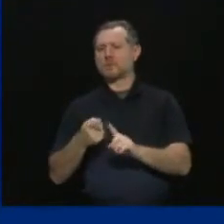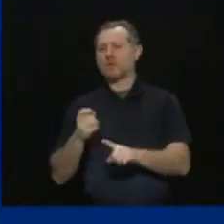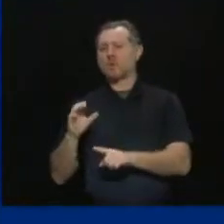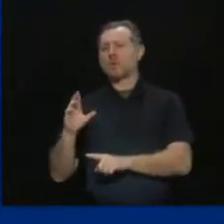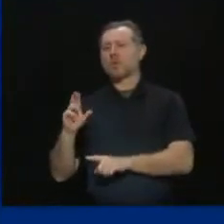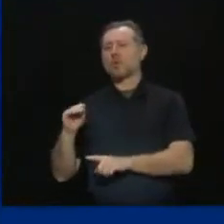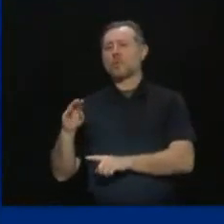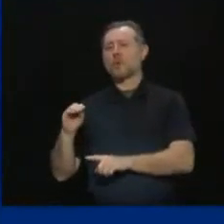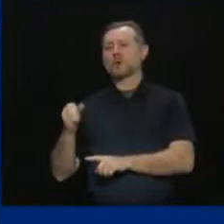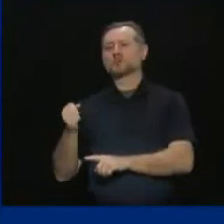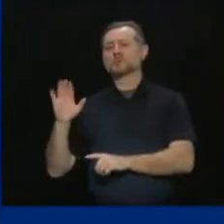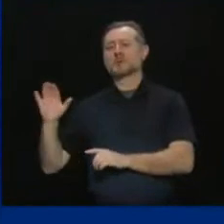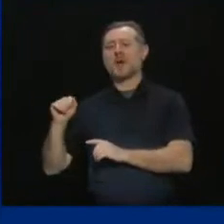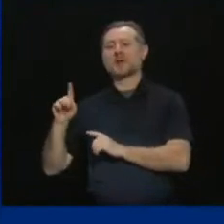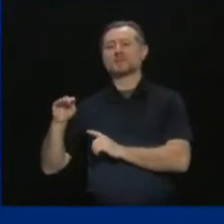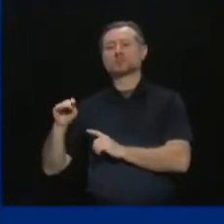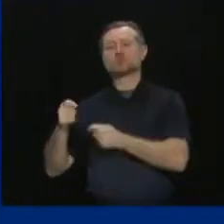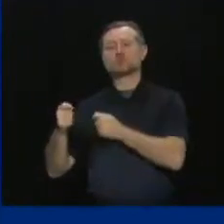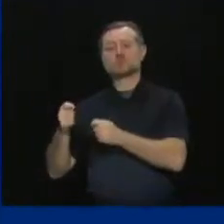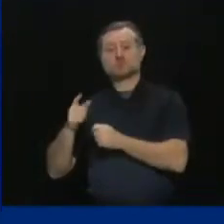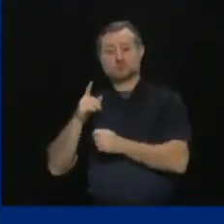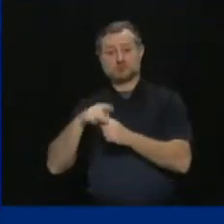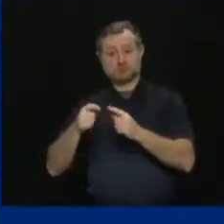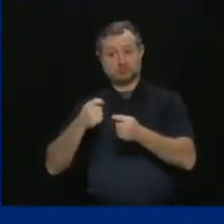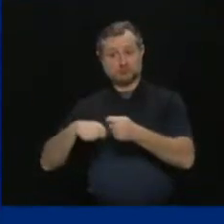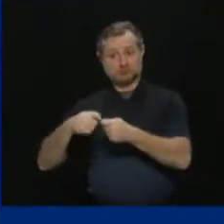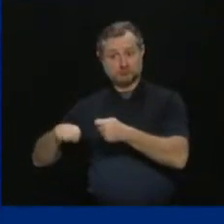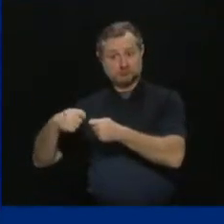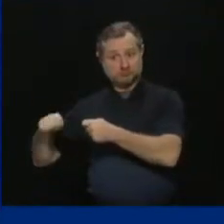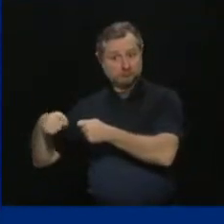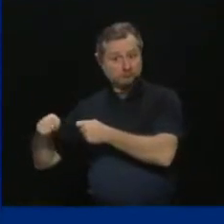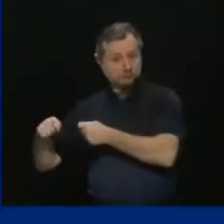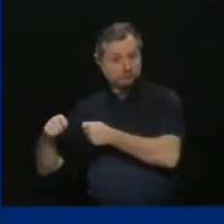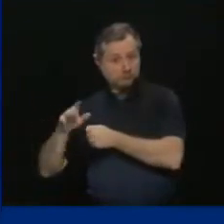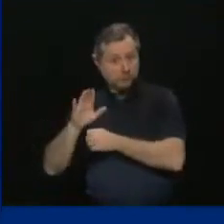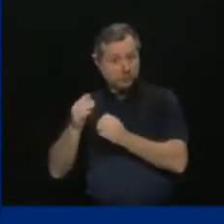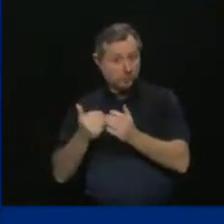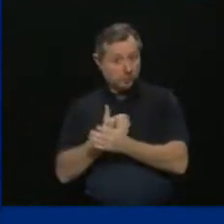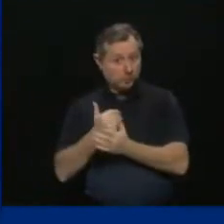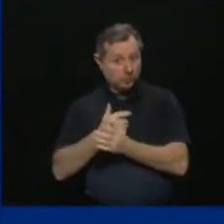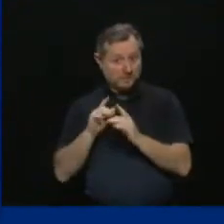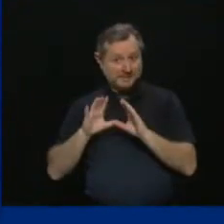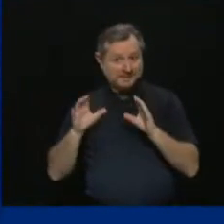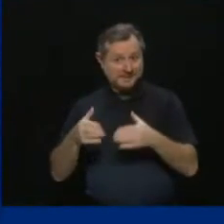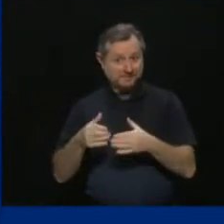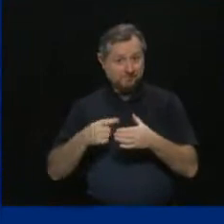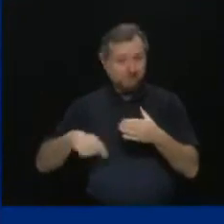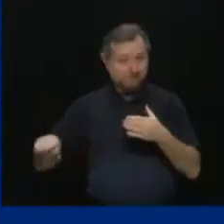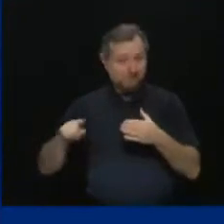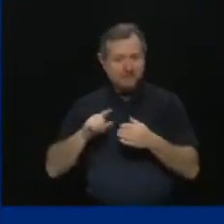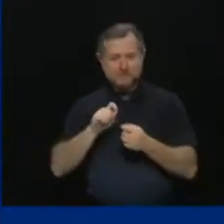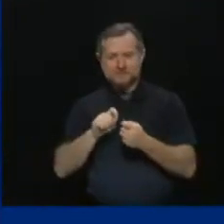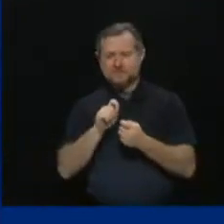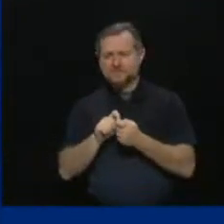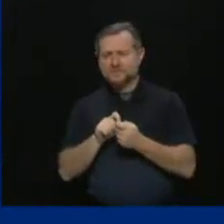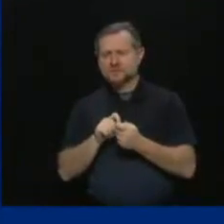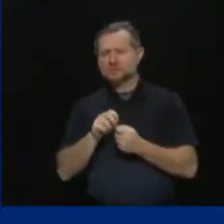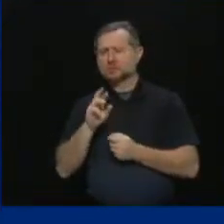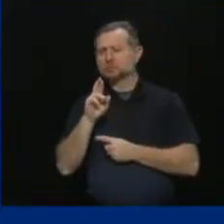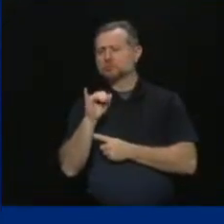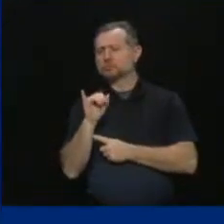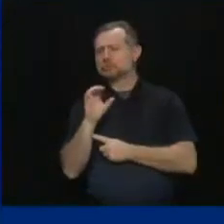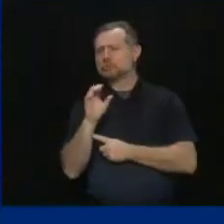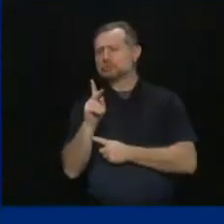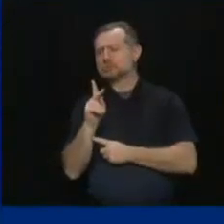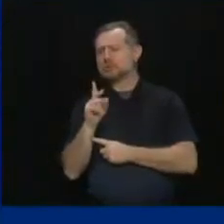list, but if most of those who have left already moved on. And I did want to ask you specifically about Rick Cotton at the Port Authority, who has been actively campaigning